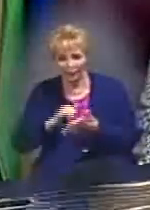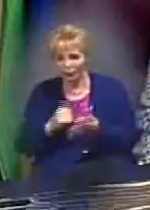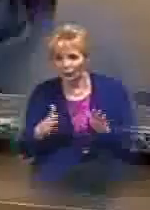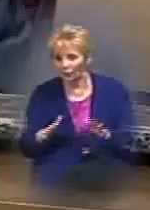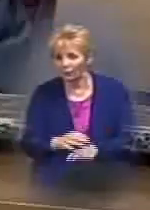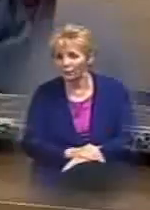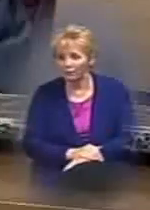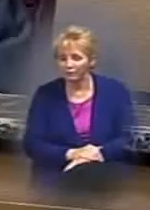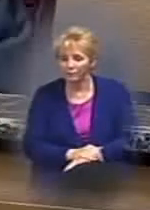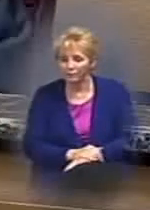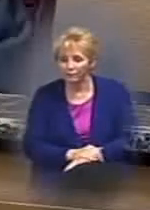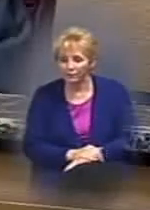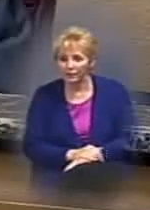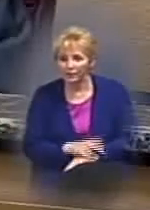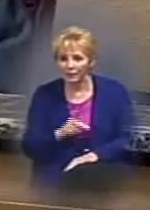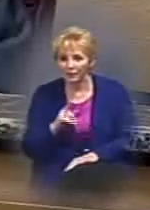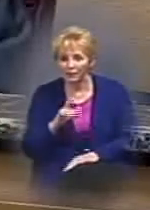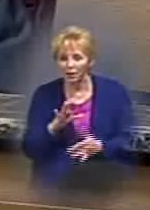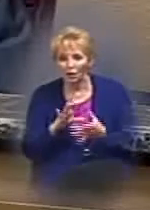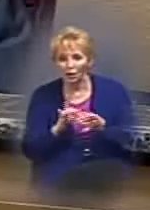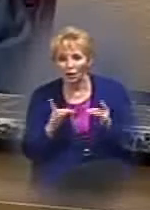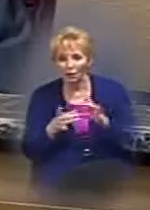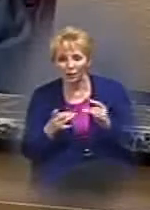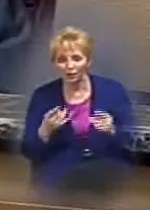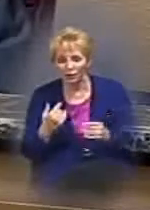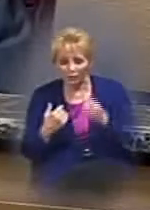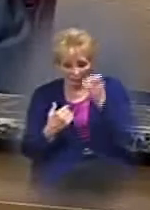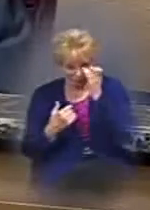Okay. All right. Public comment is now